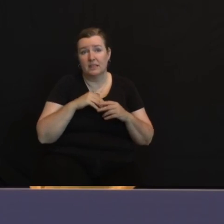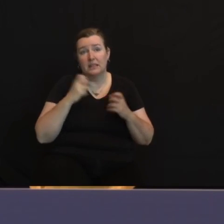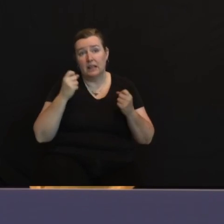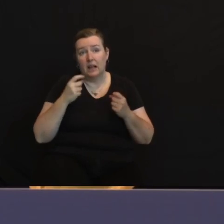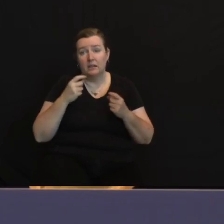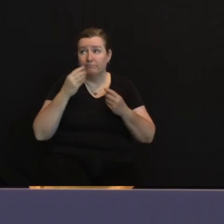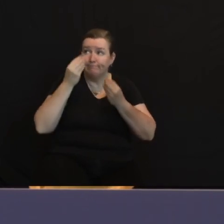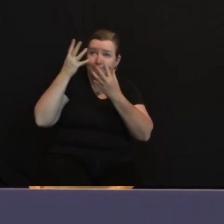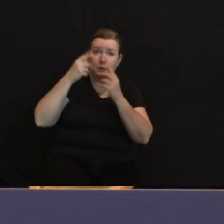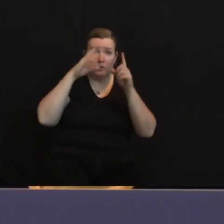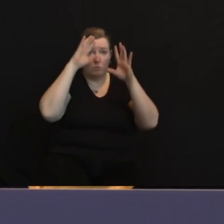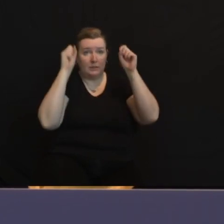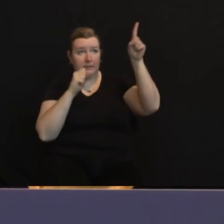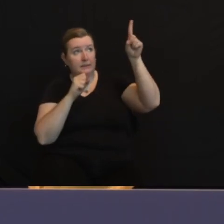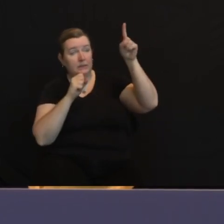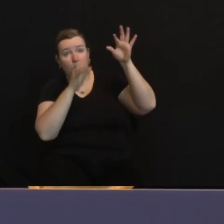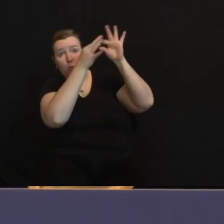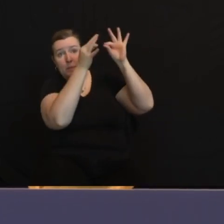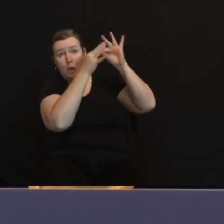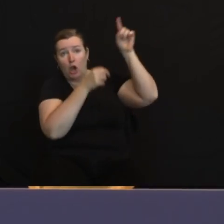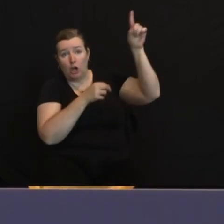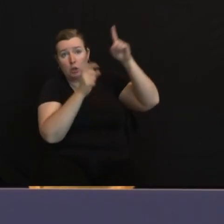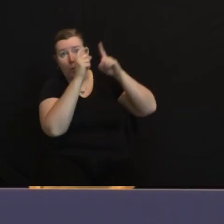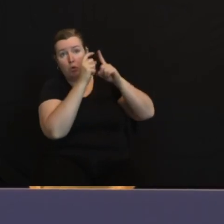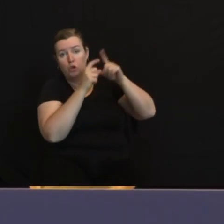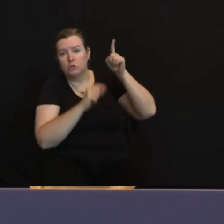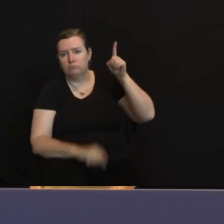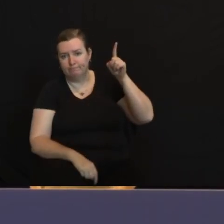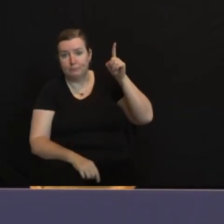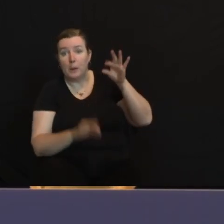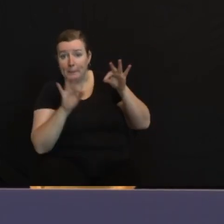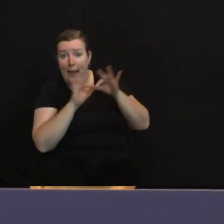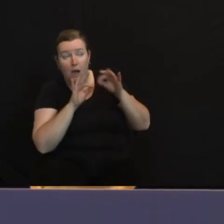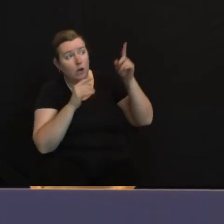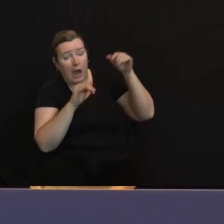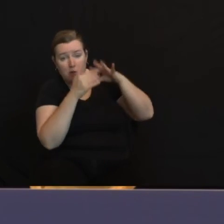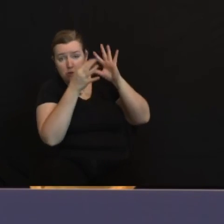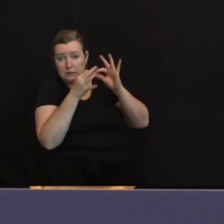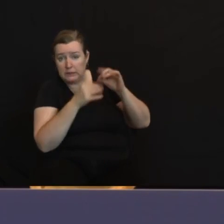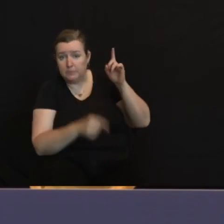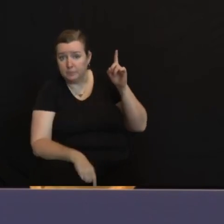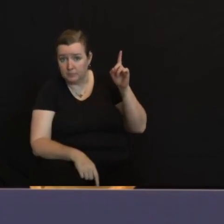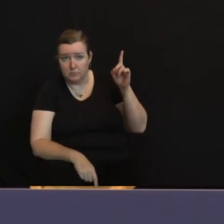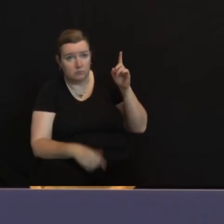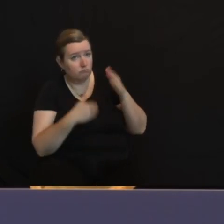So please, as we're coming up 15 days from an election, regardless of what side of the aisle you're on,